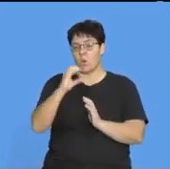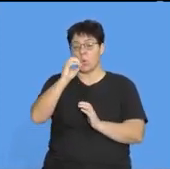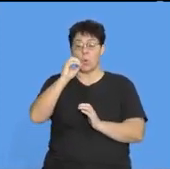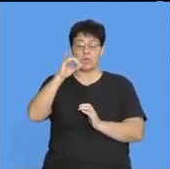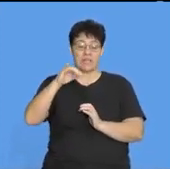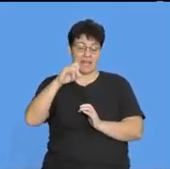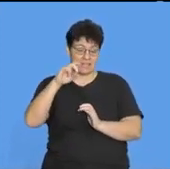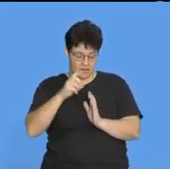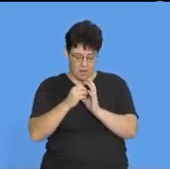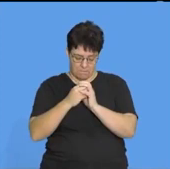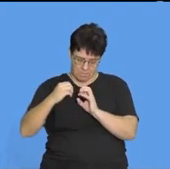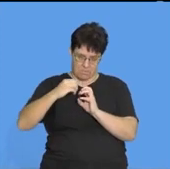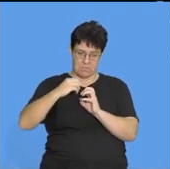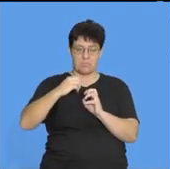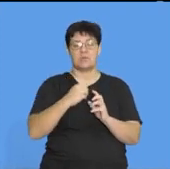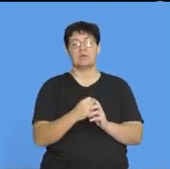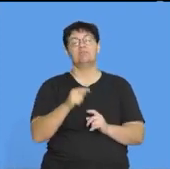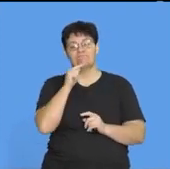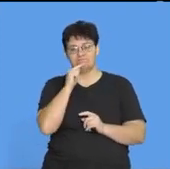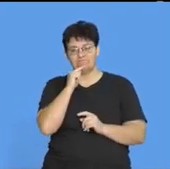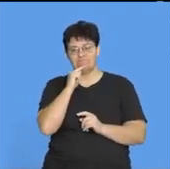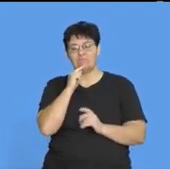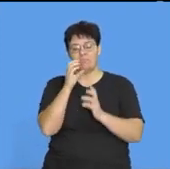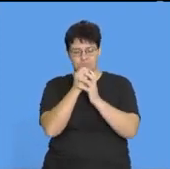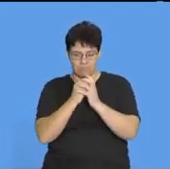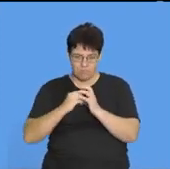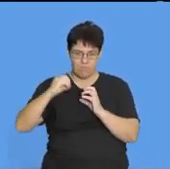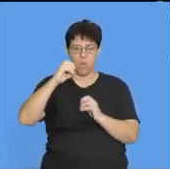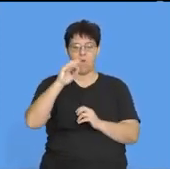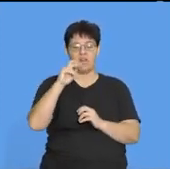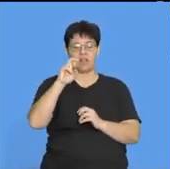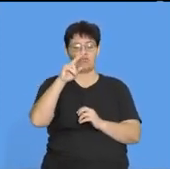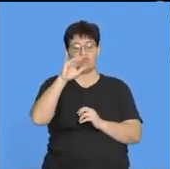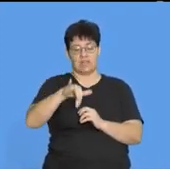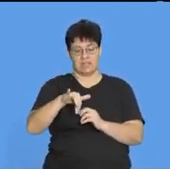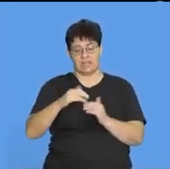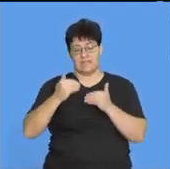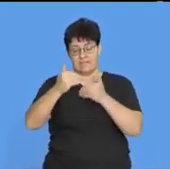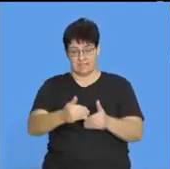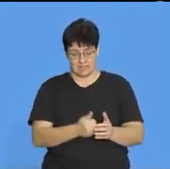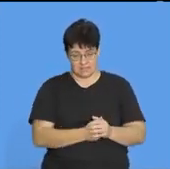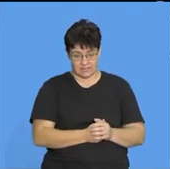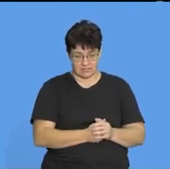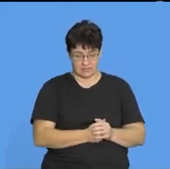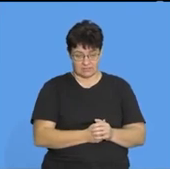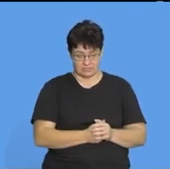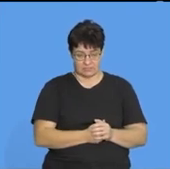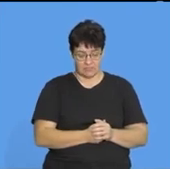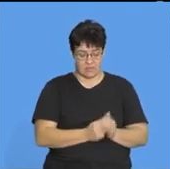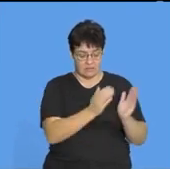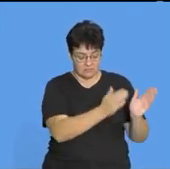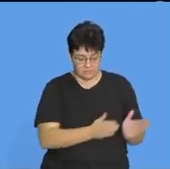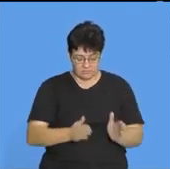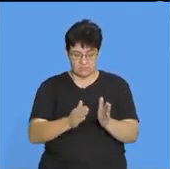released, and we refer to that as the ovulatory phase. We now see that during the luteal